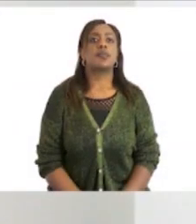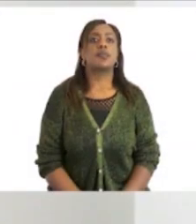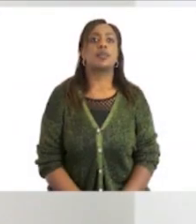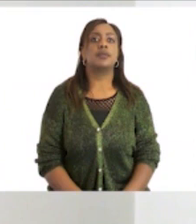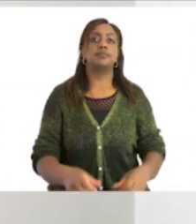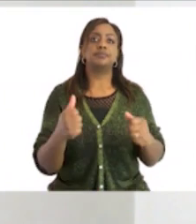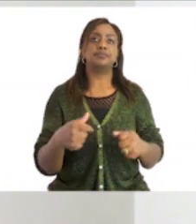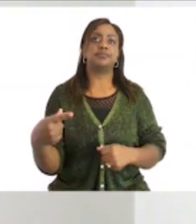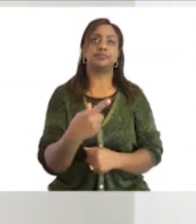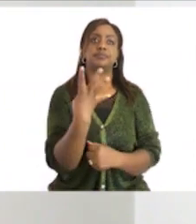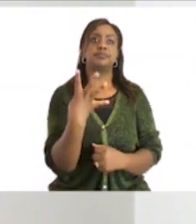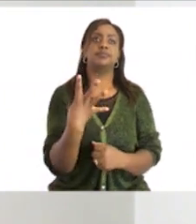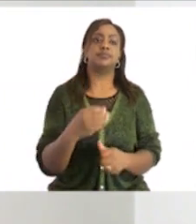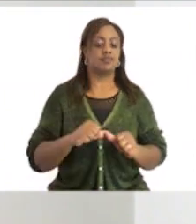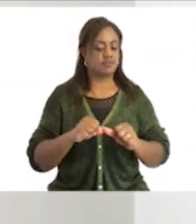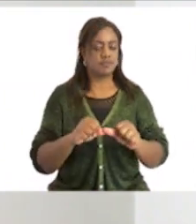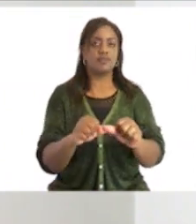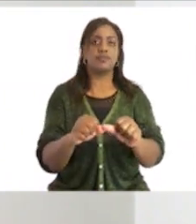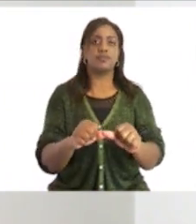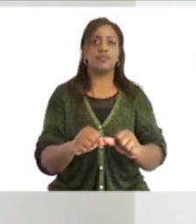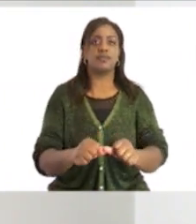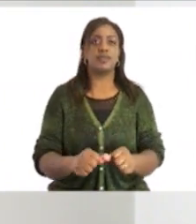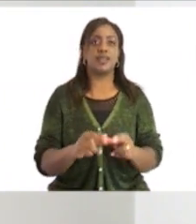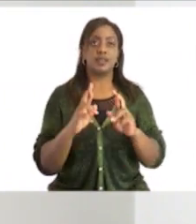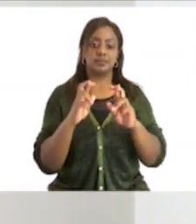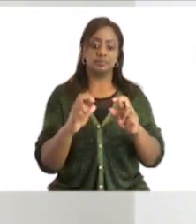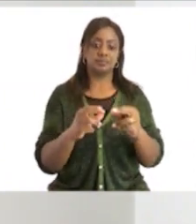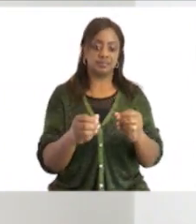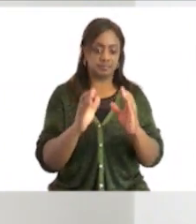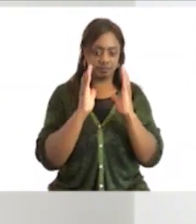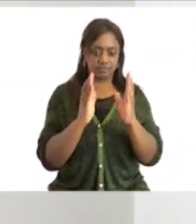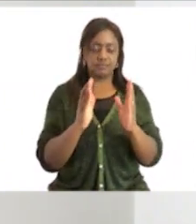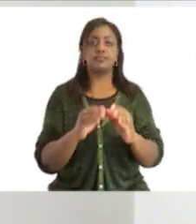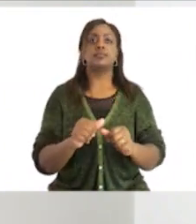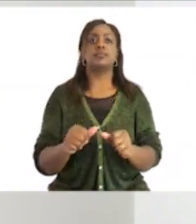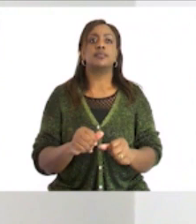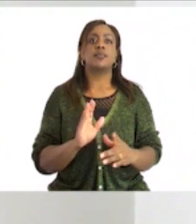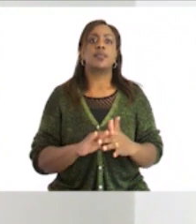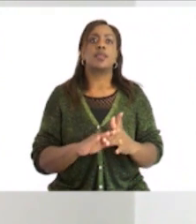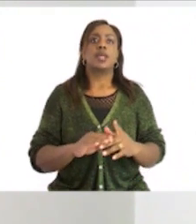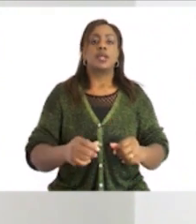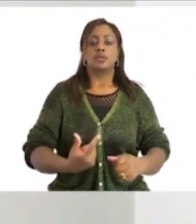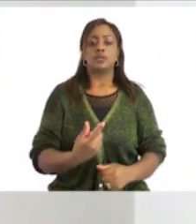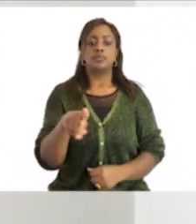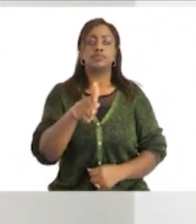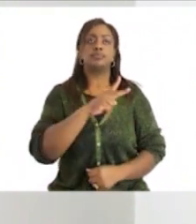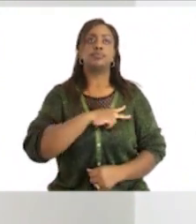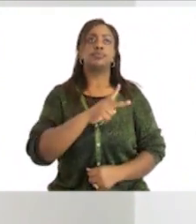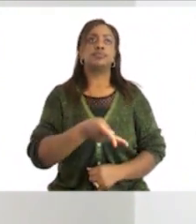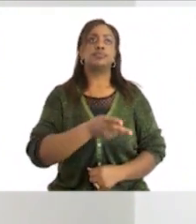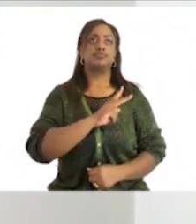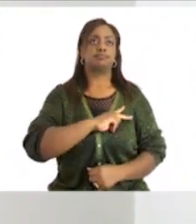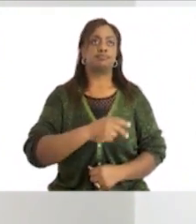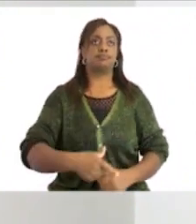Hi, grade 4s. So let's continue. I hope you guys are still with me. So now we are going to talk about personal health factors that affect